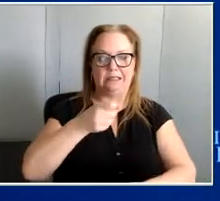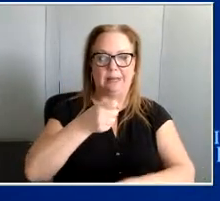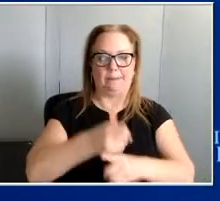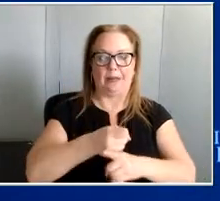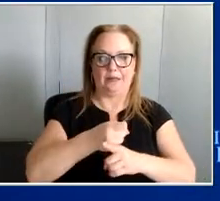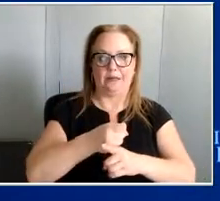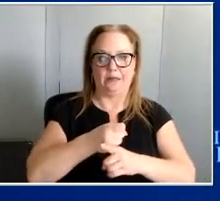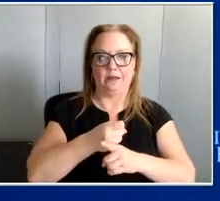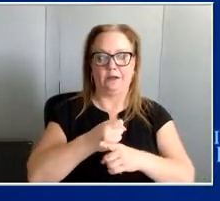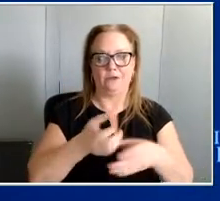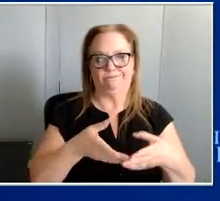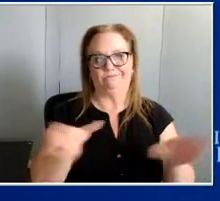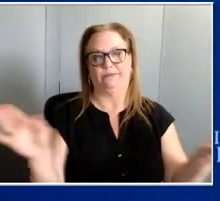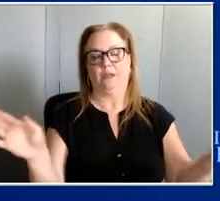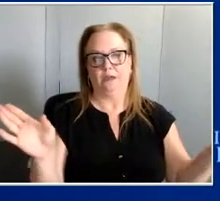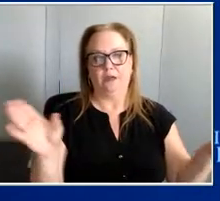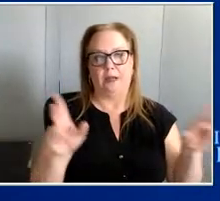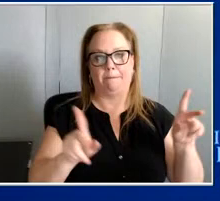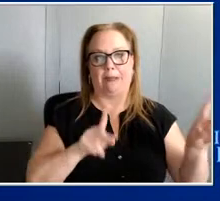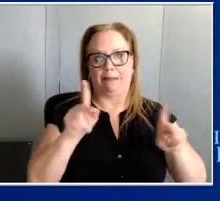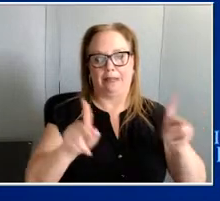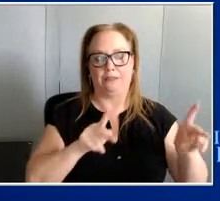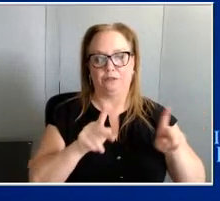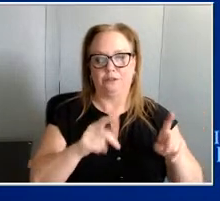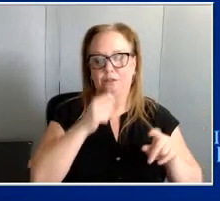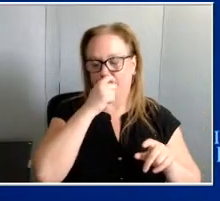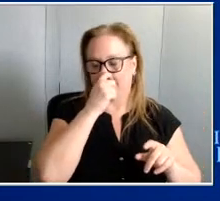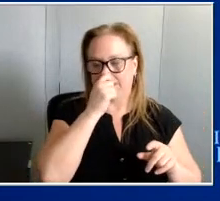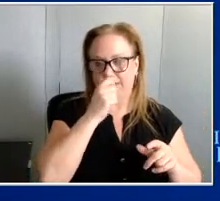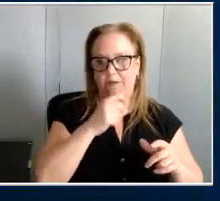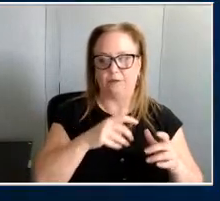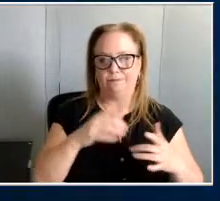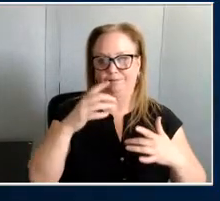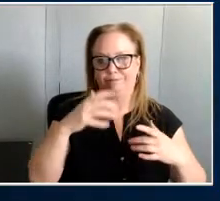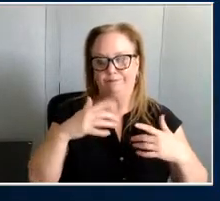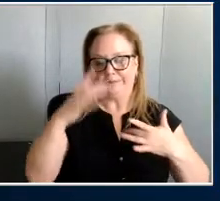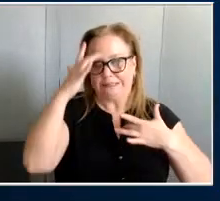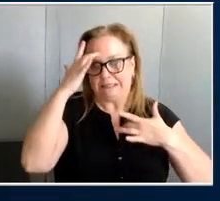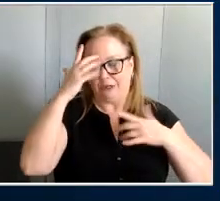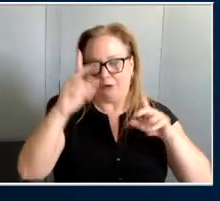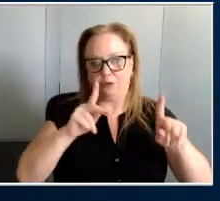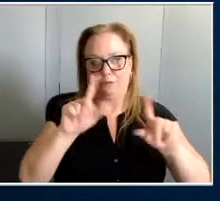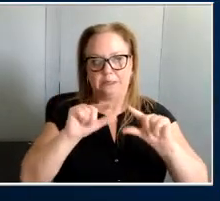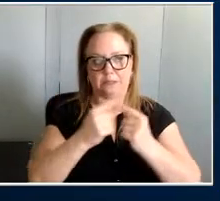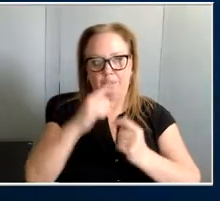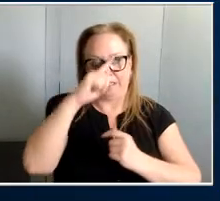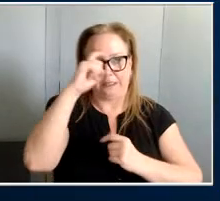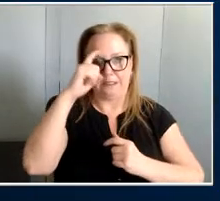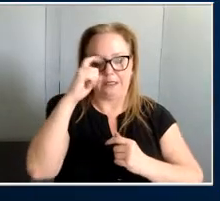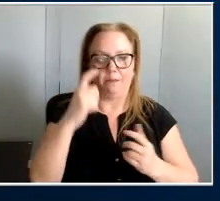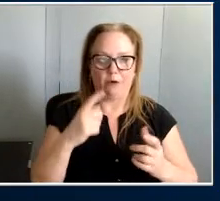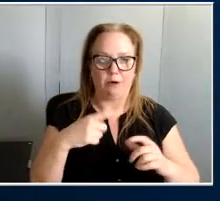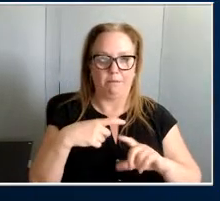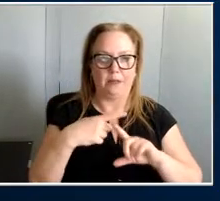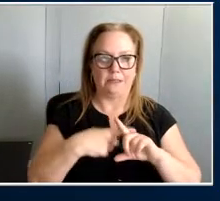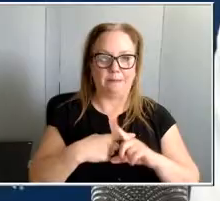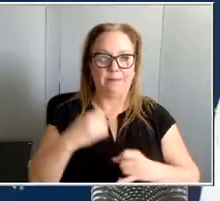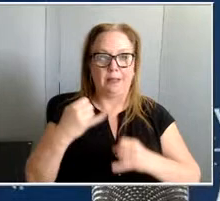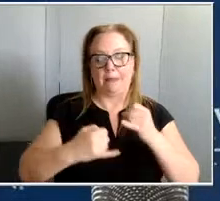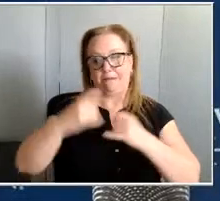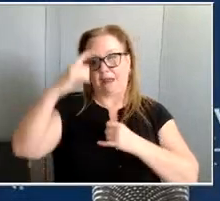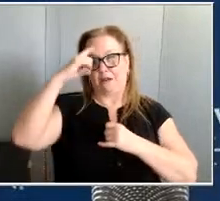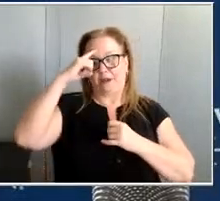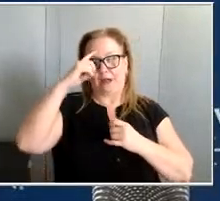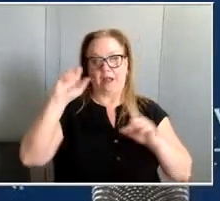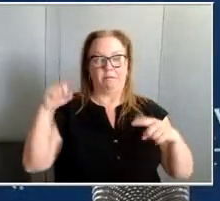vulnerable populations as we move through these nice summer months. We hope we get to move so well. Here's my final thought. You know, I've been in